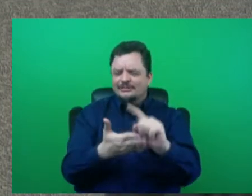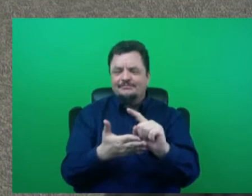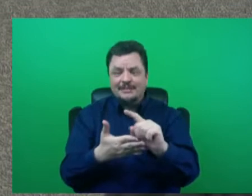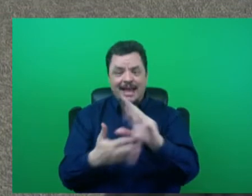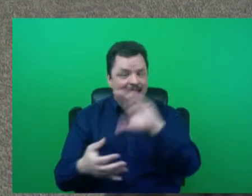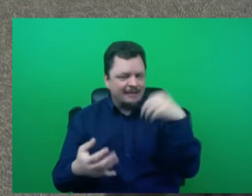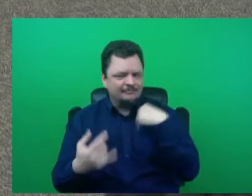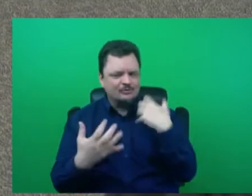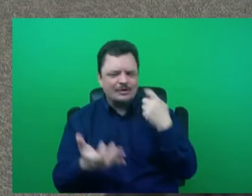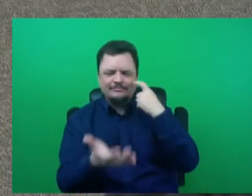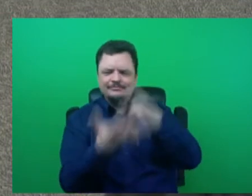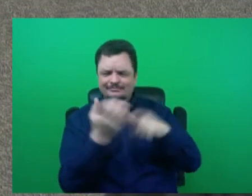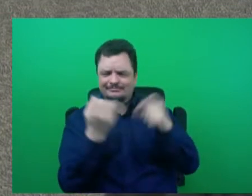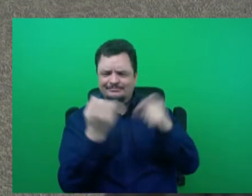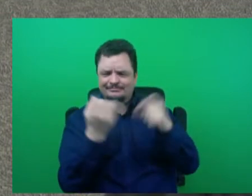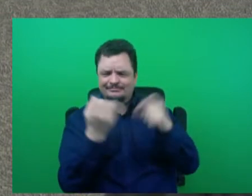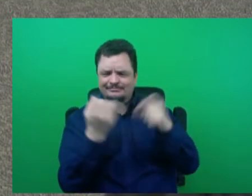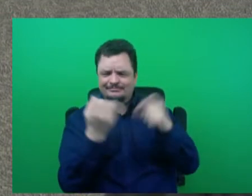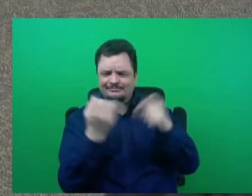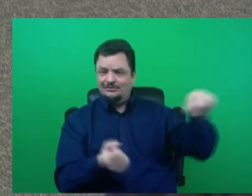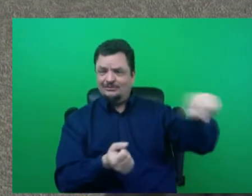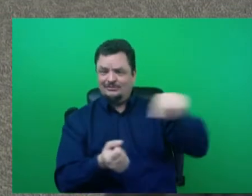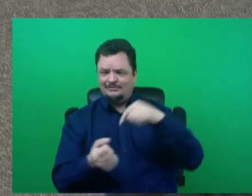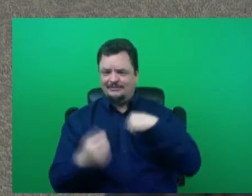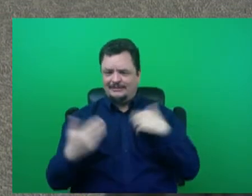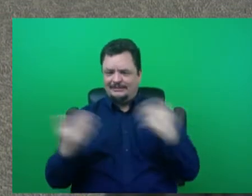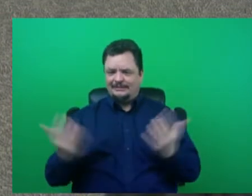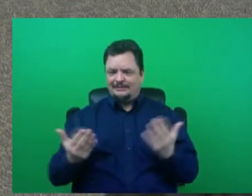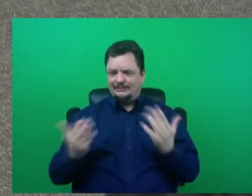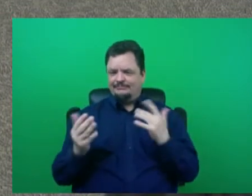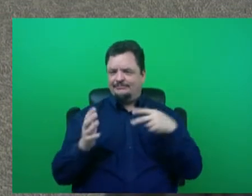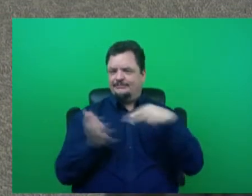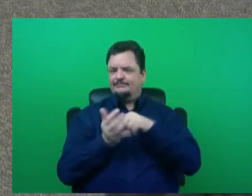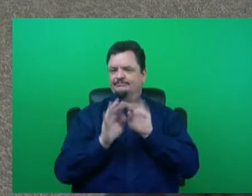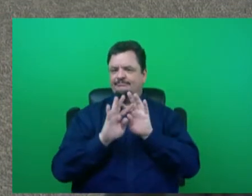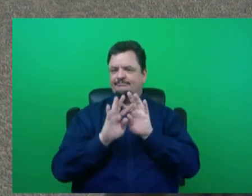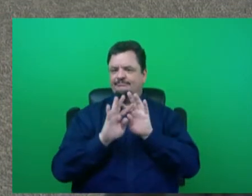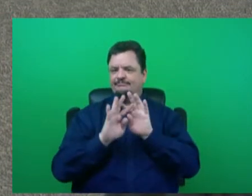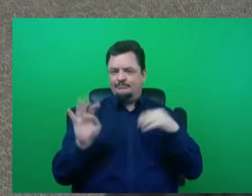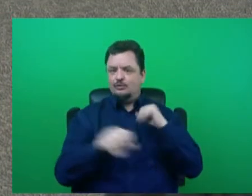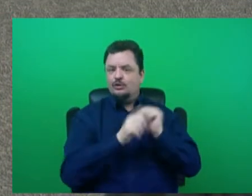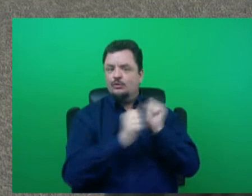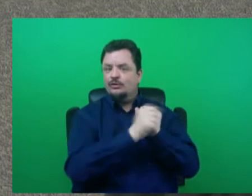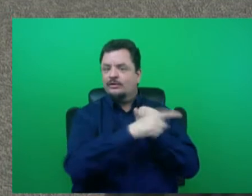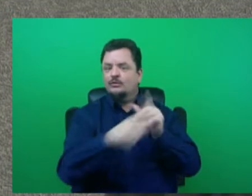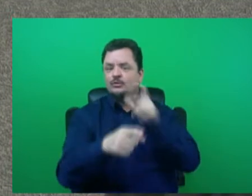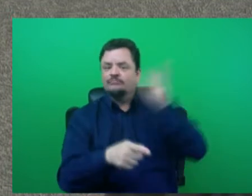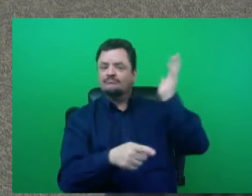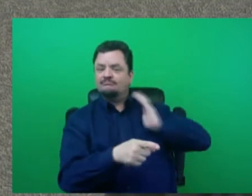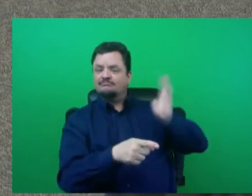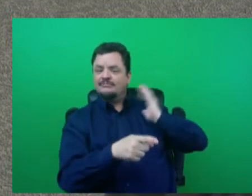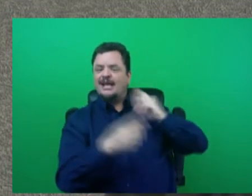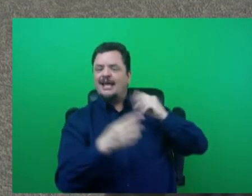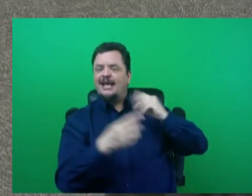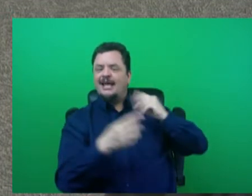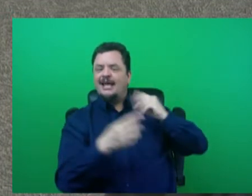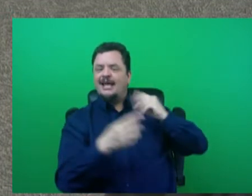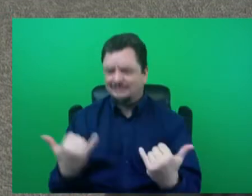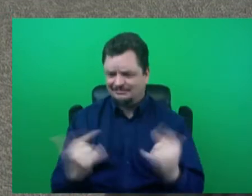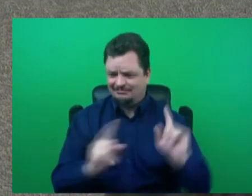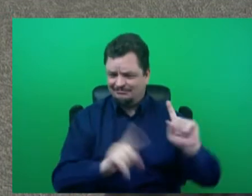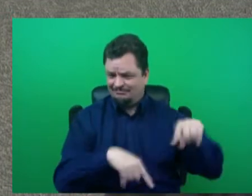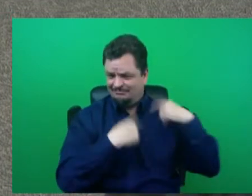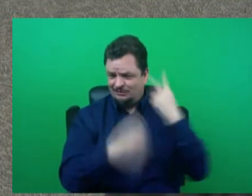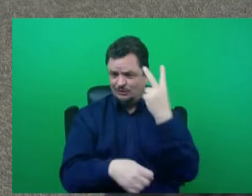and also work with both in the past and the present. I think we've seen over the last 2 years of this pandemic that nurses play a vital role in